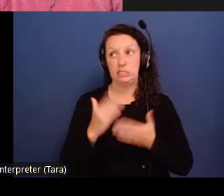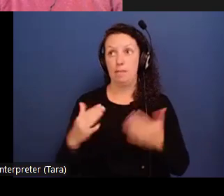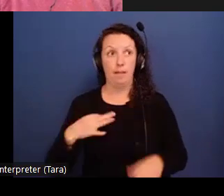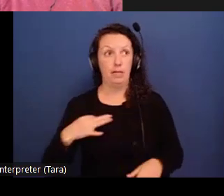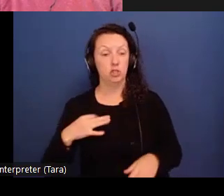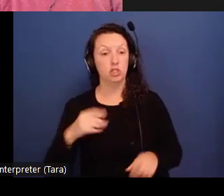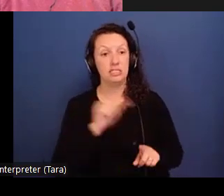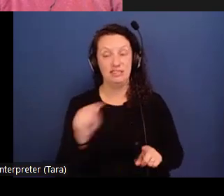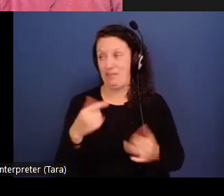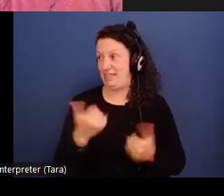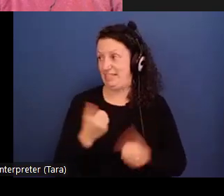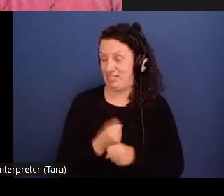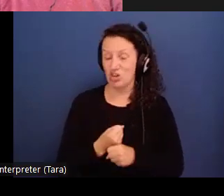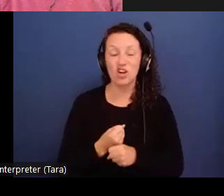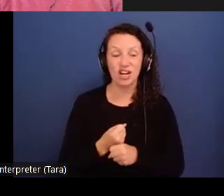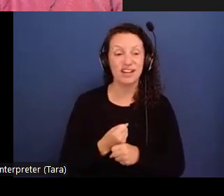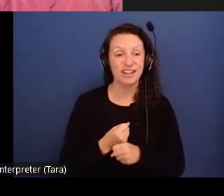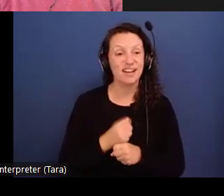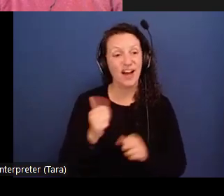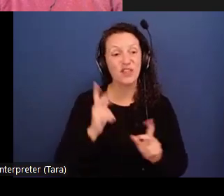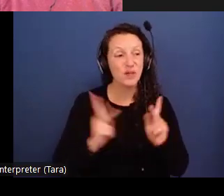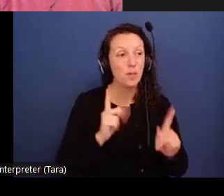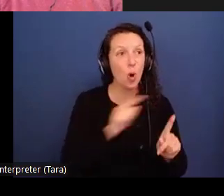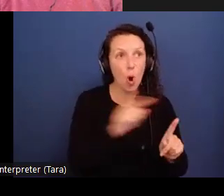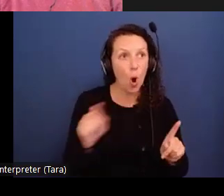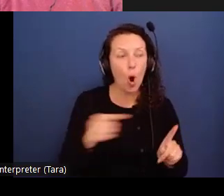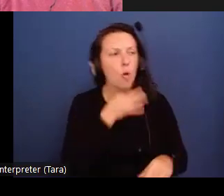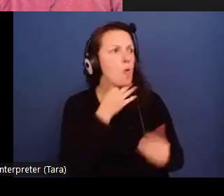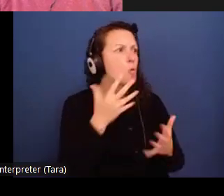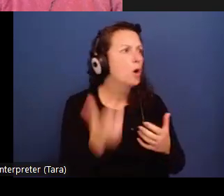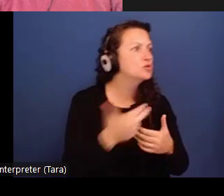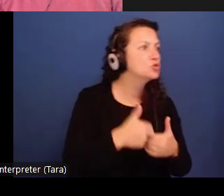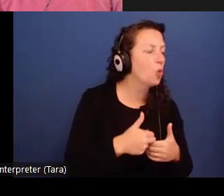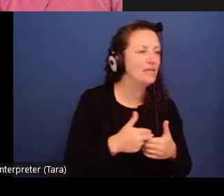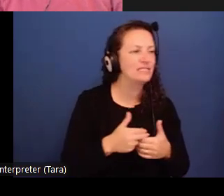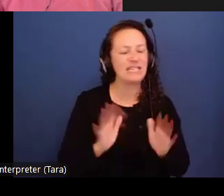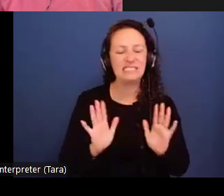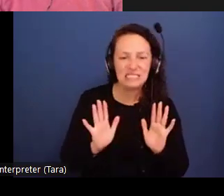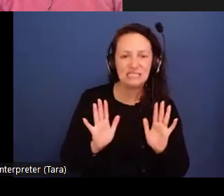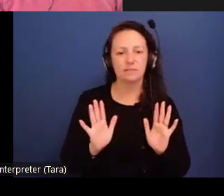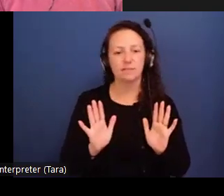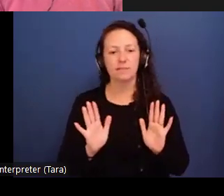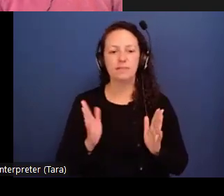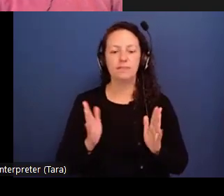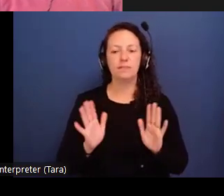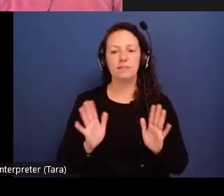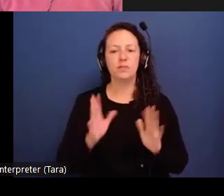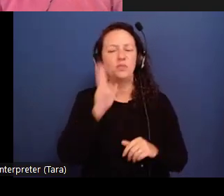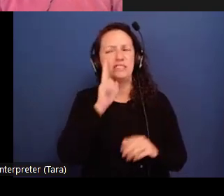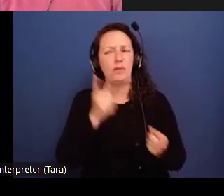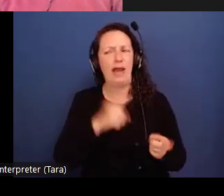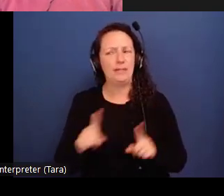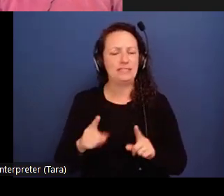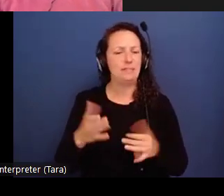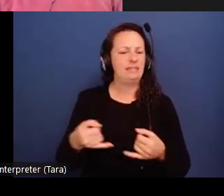now this year from our other folks also who want to join, not necessarily there. So we'll see what happens. But